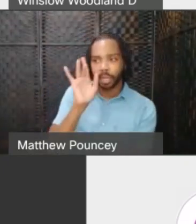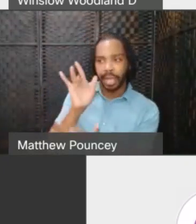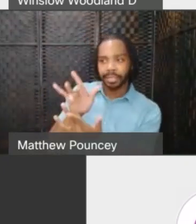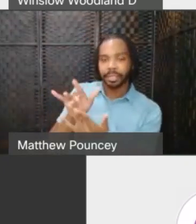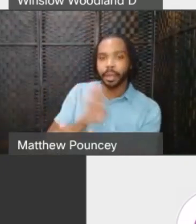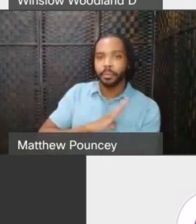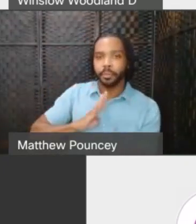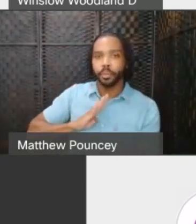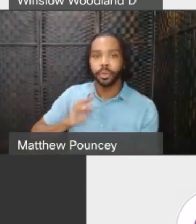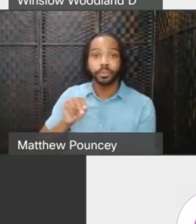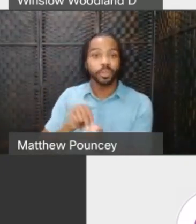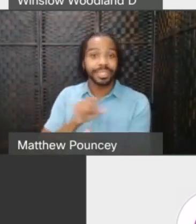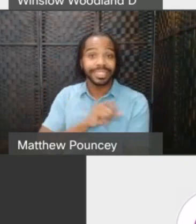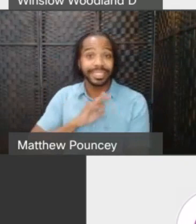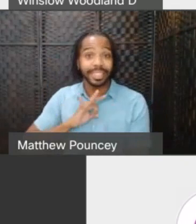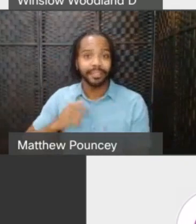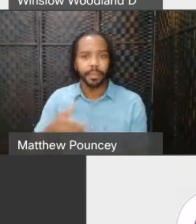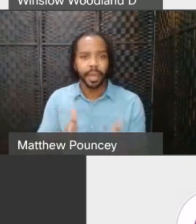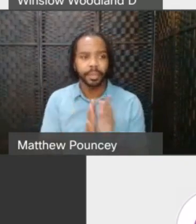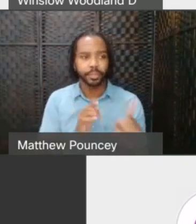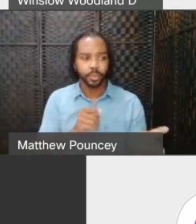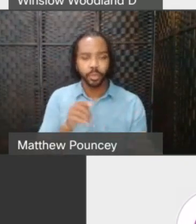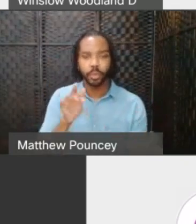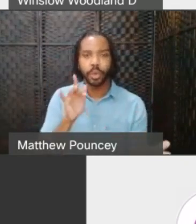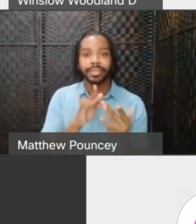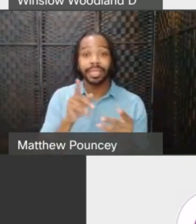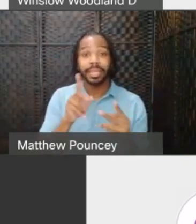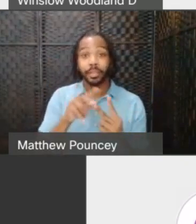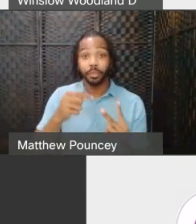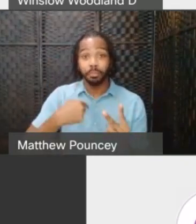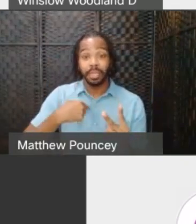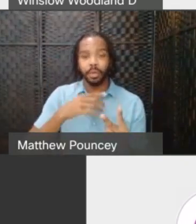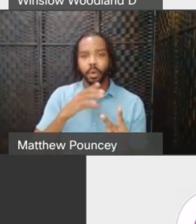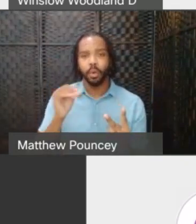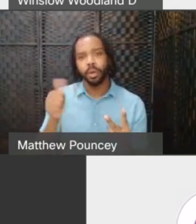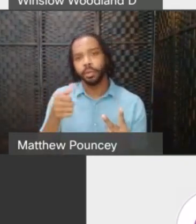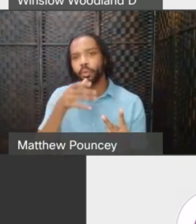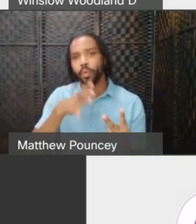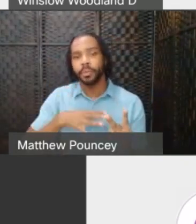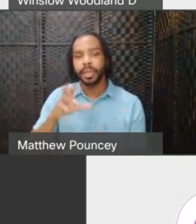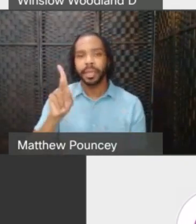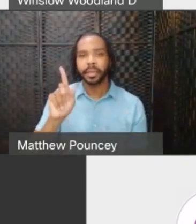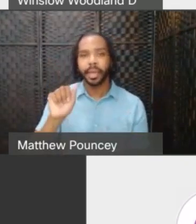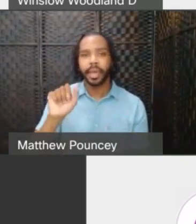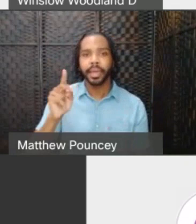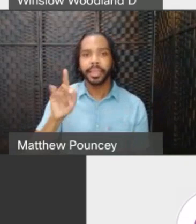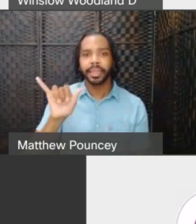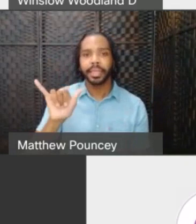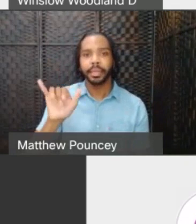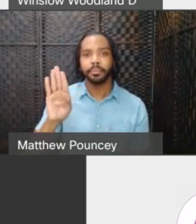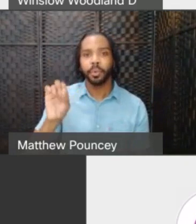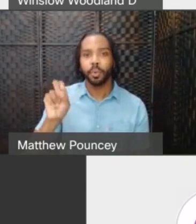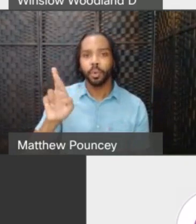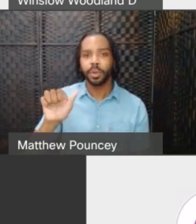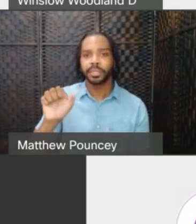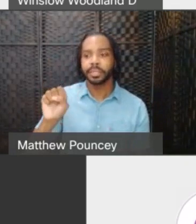And I'm going to ask them to contact myself or Kathy Borshill so that we can change their